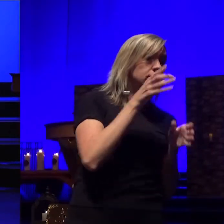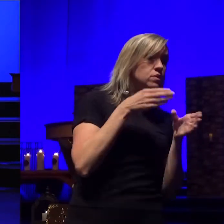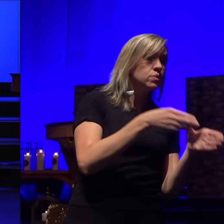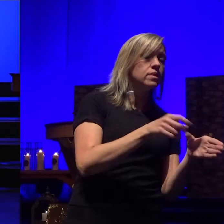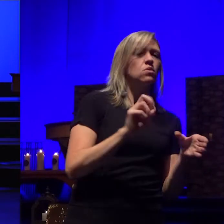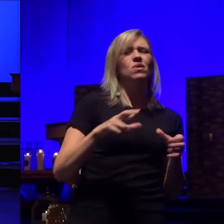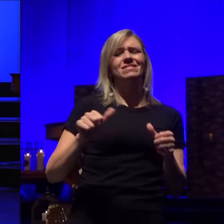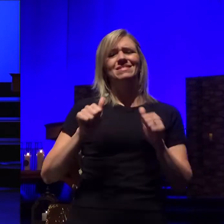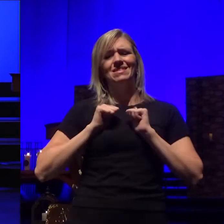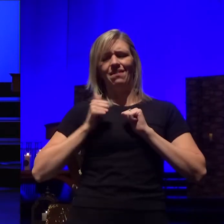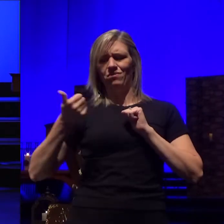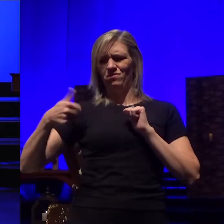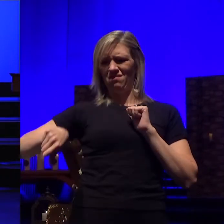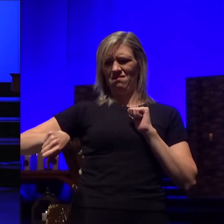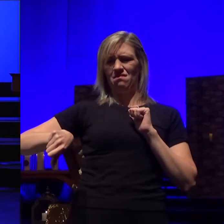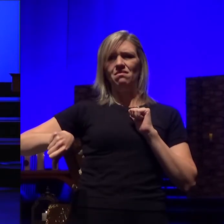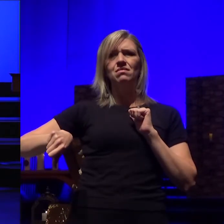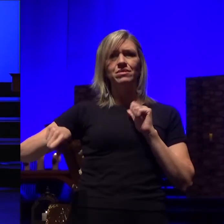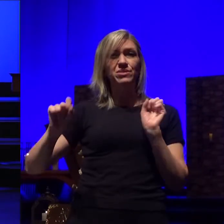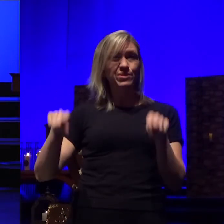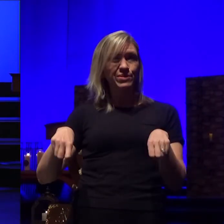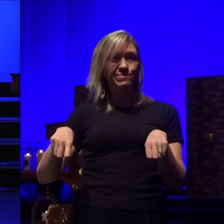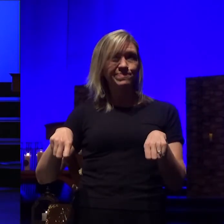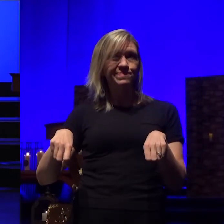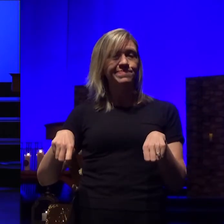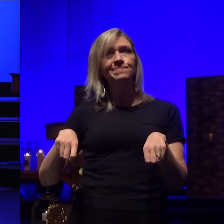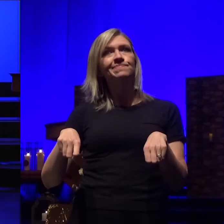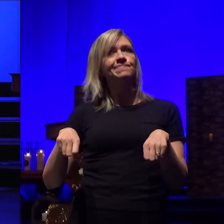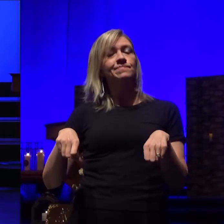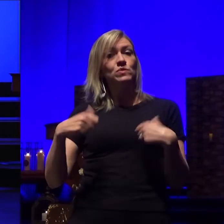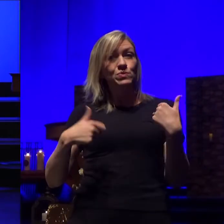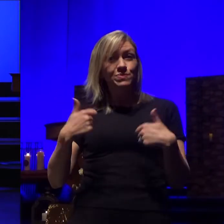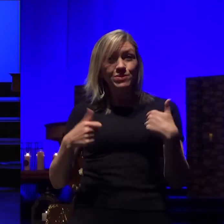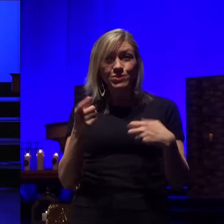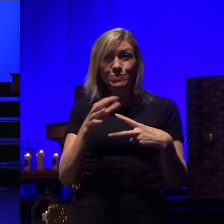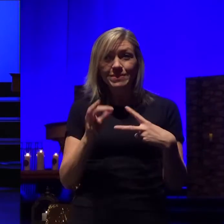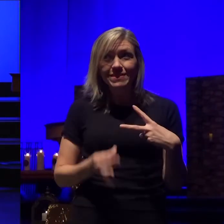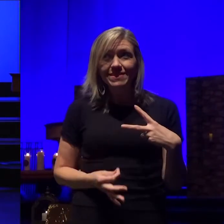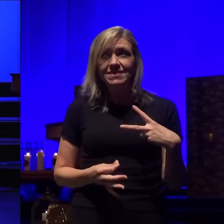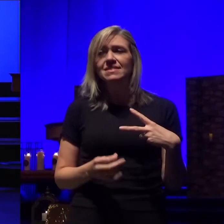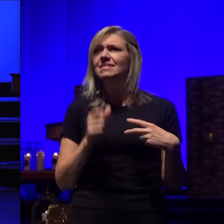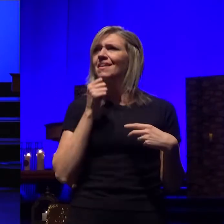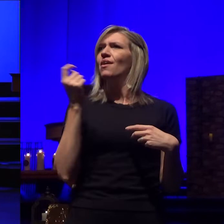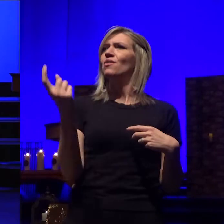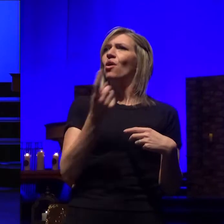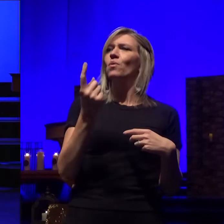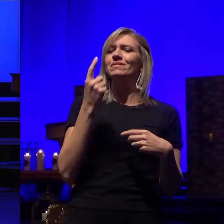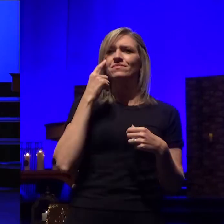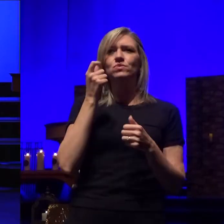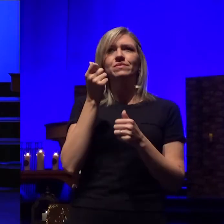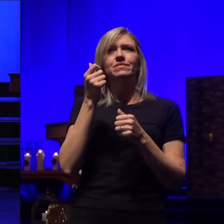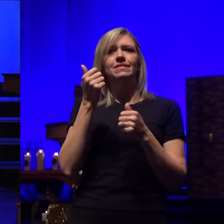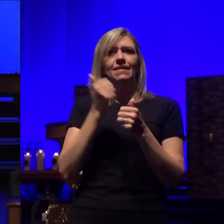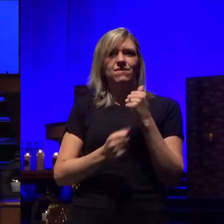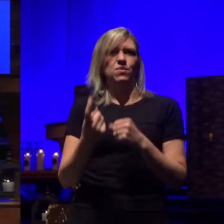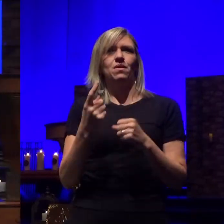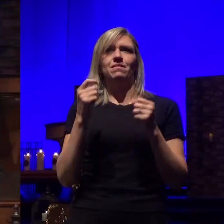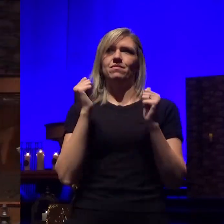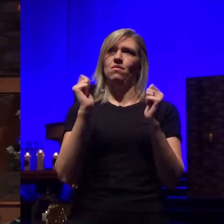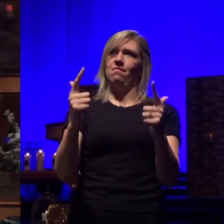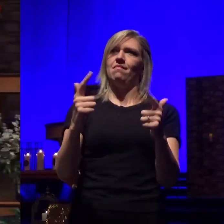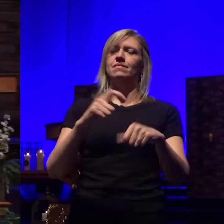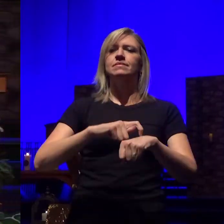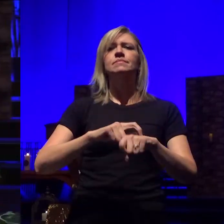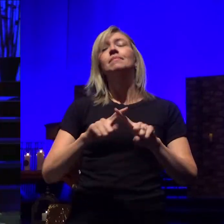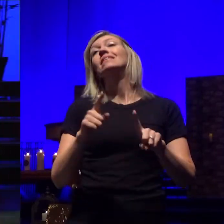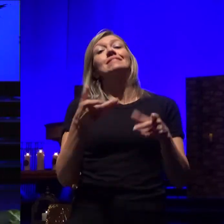self-rejection. What's it going to be? And again, it's not always for everybody all the time, but to know it is there is the beautiful blessing.